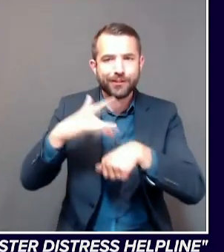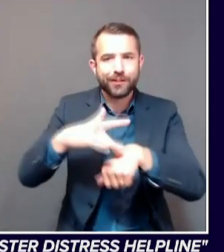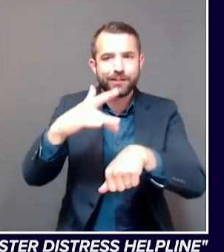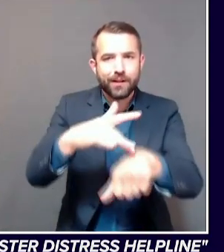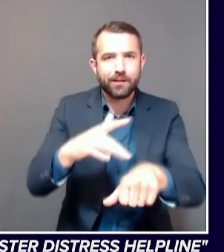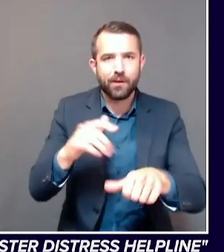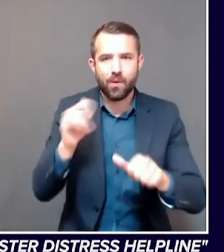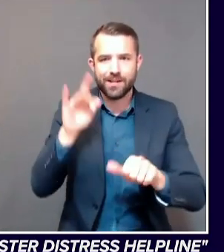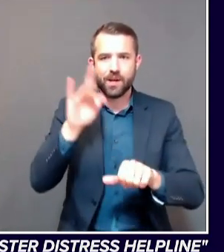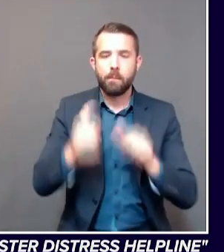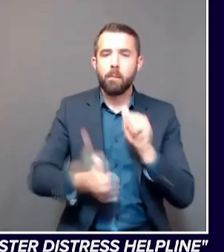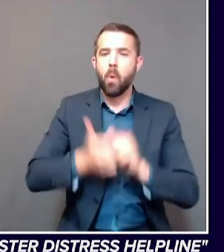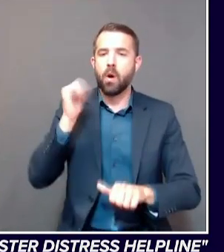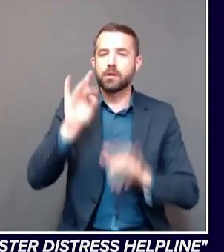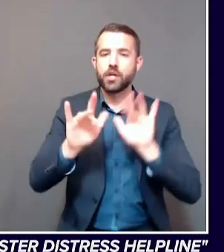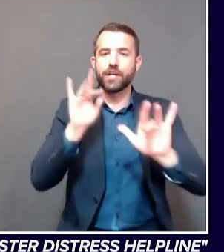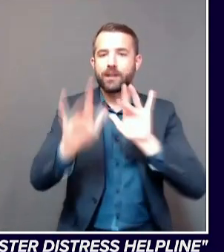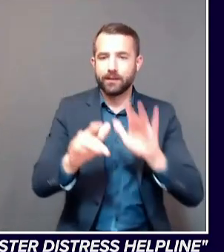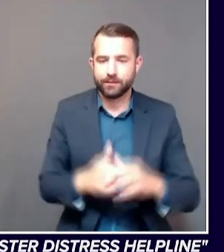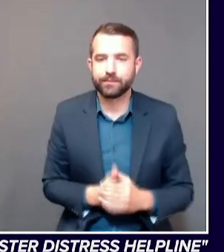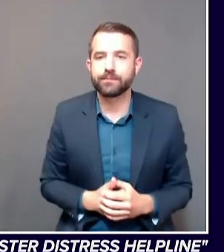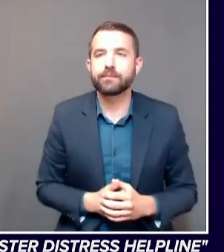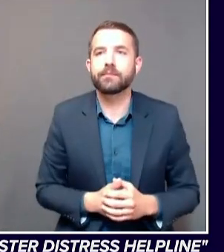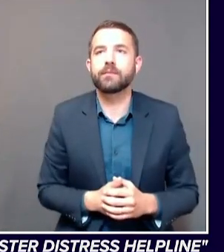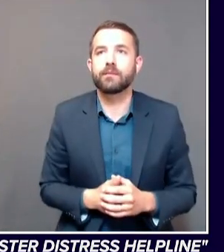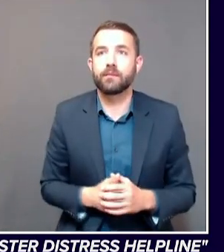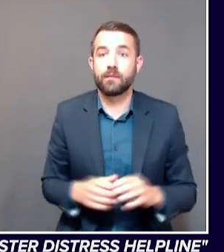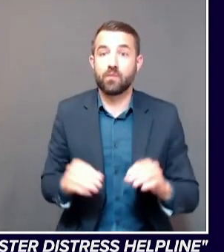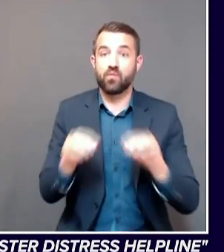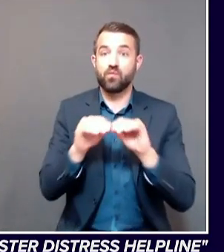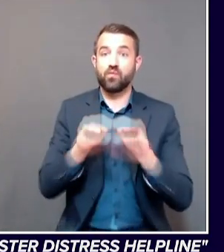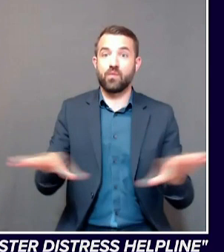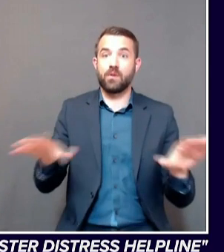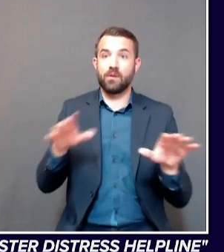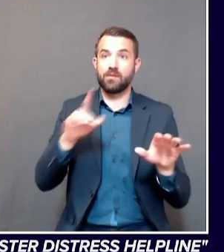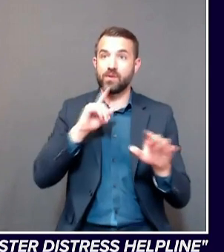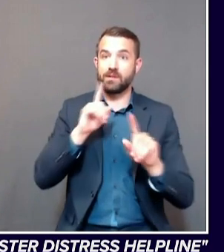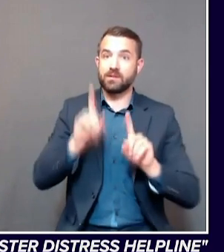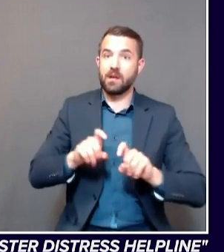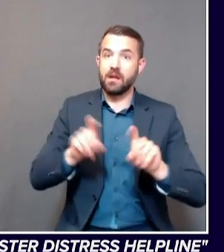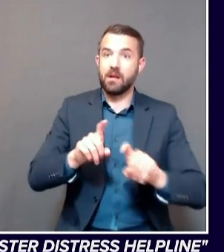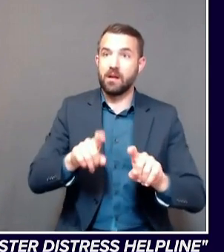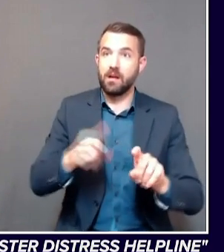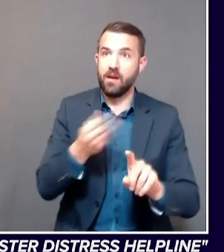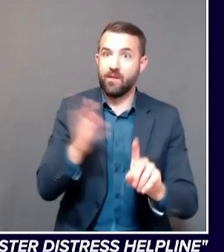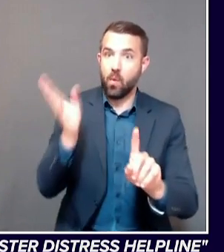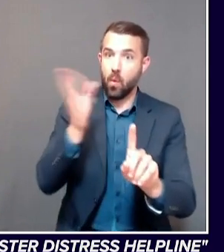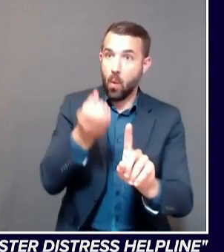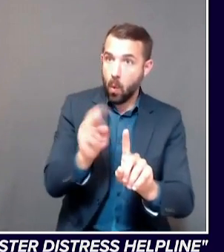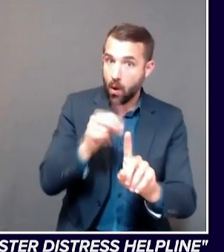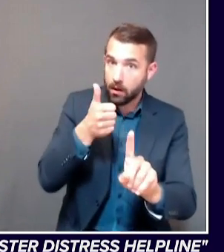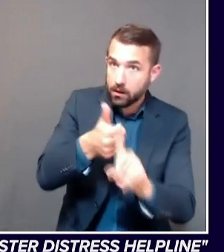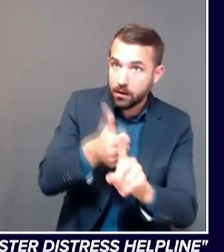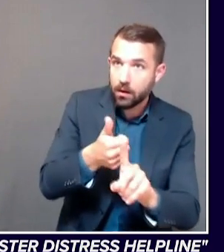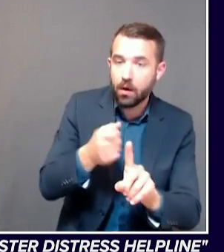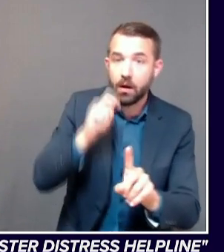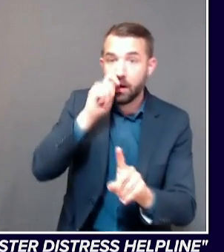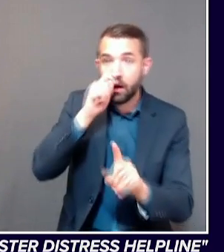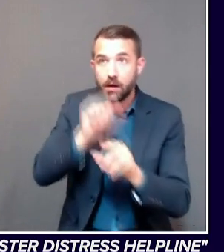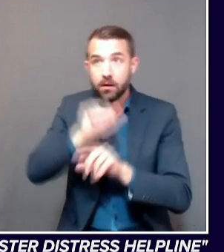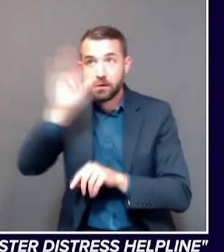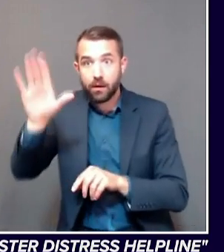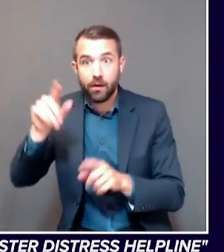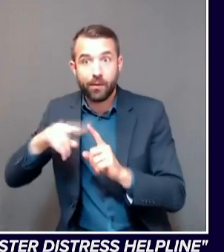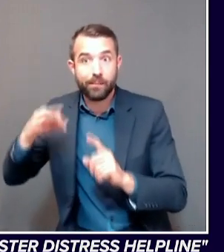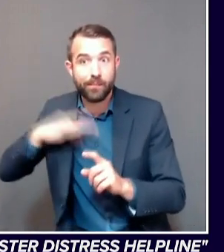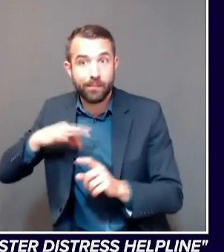that, are they using their own tests, or are they submitting samples to the Maine State Lab, out of